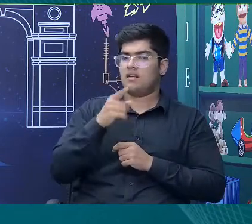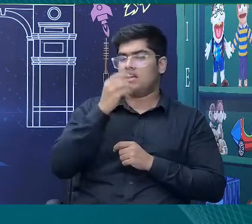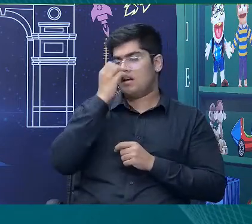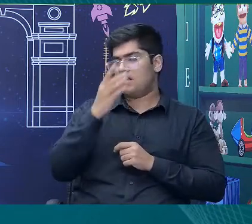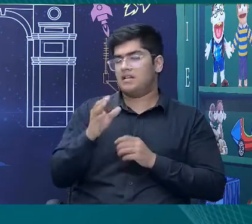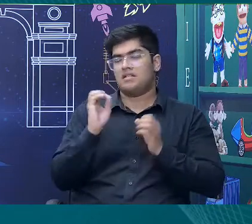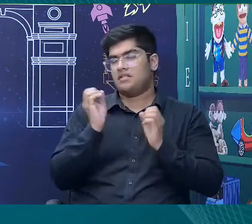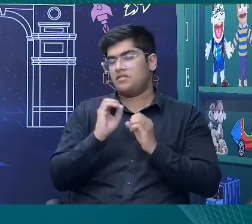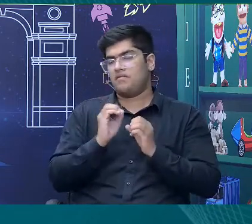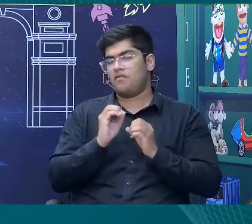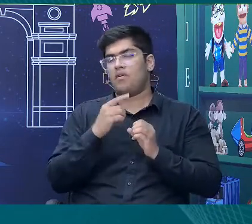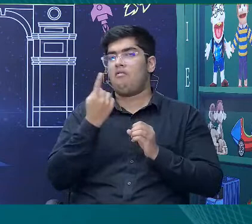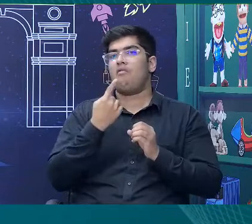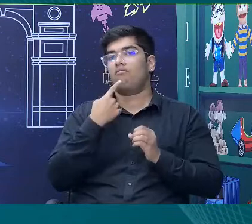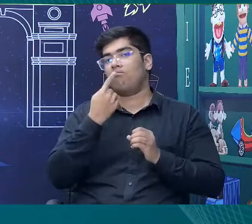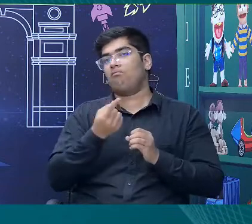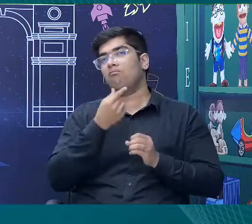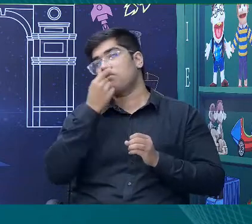key to not,